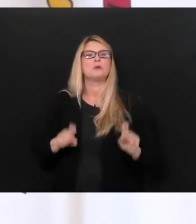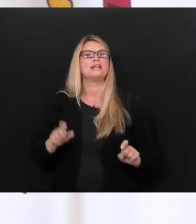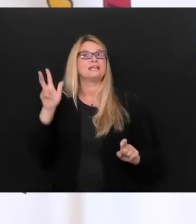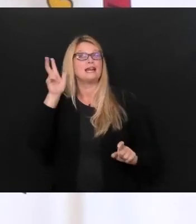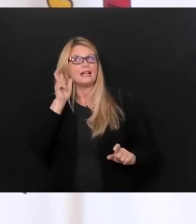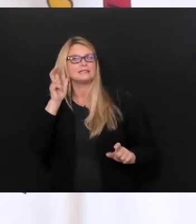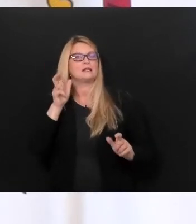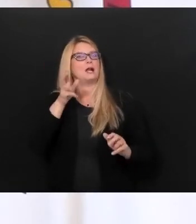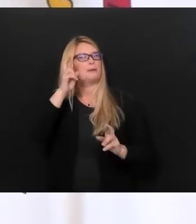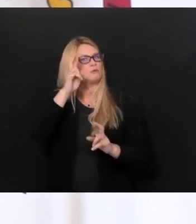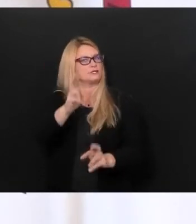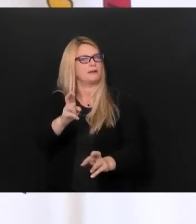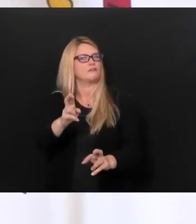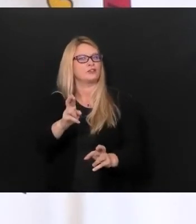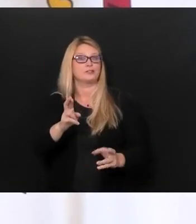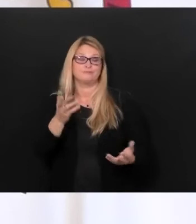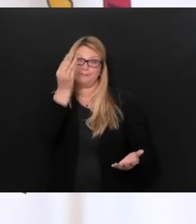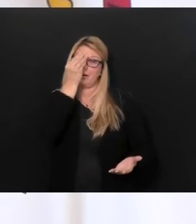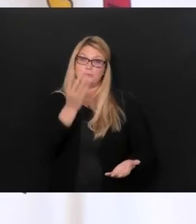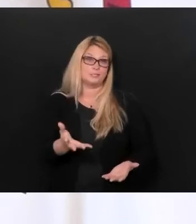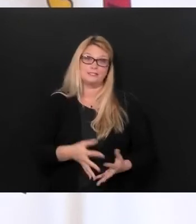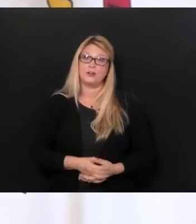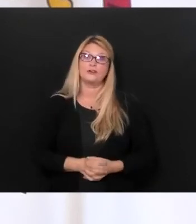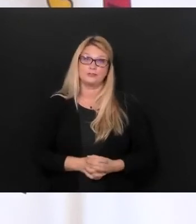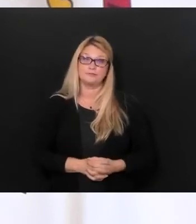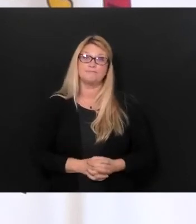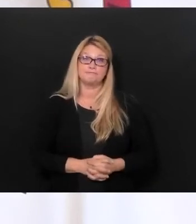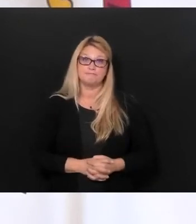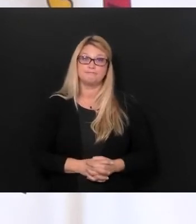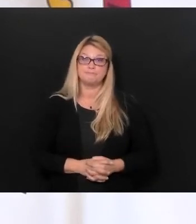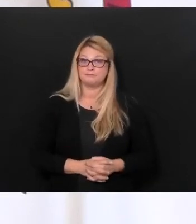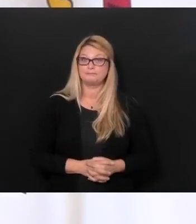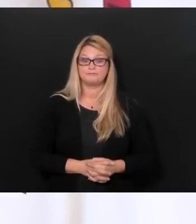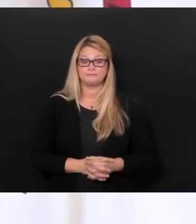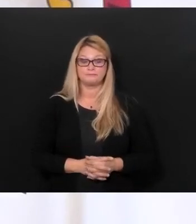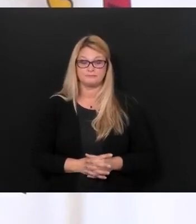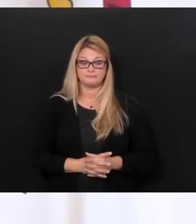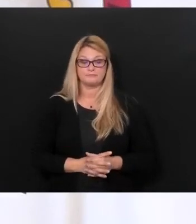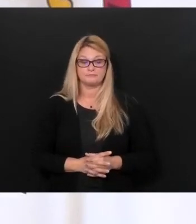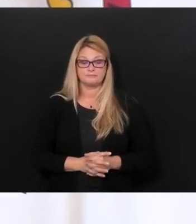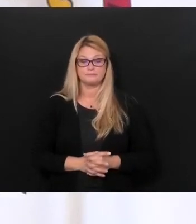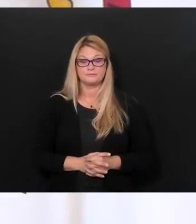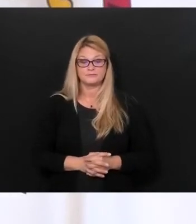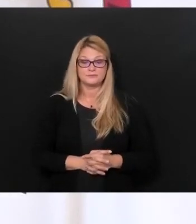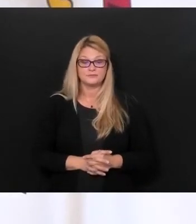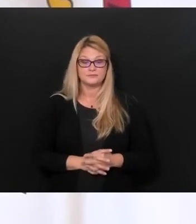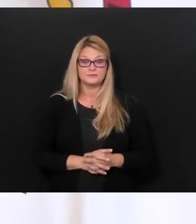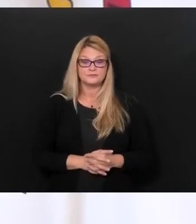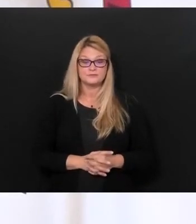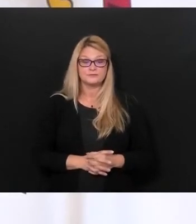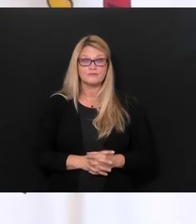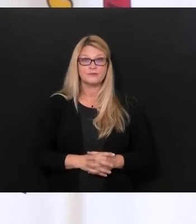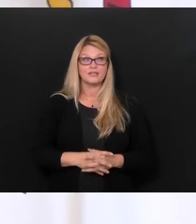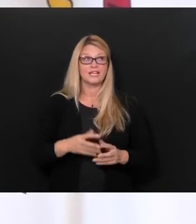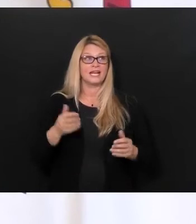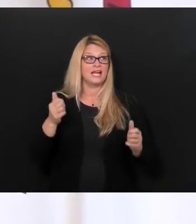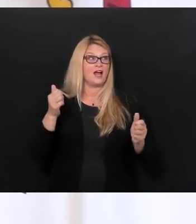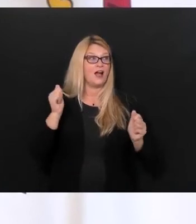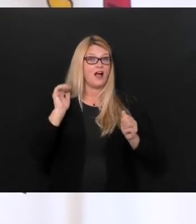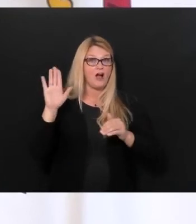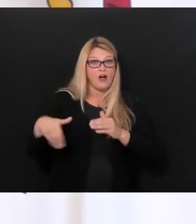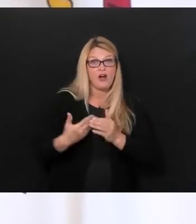everybody. But I'm telling you just as well as I know my name, every single